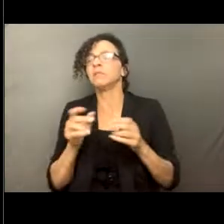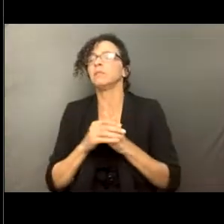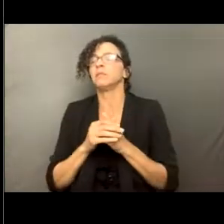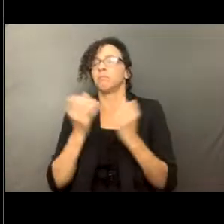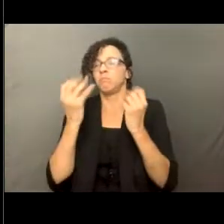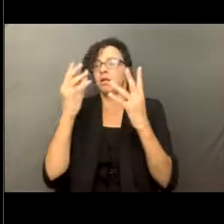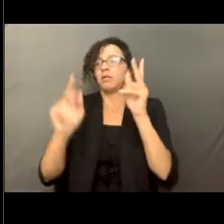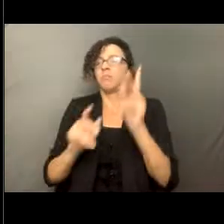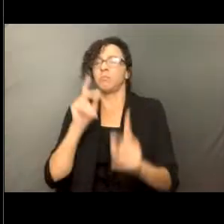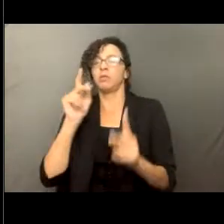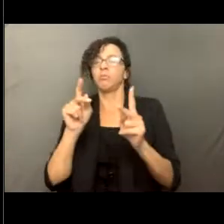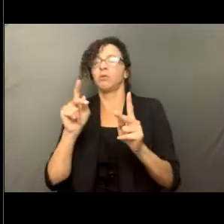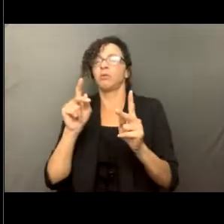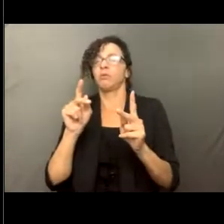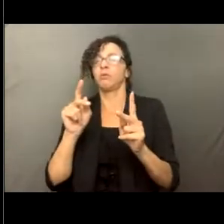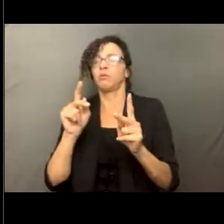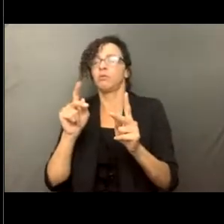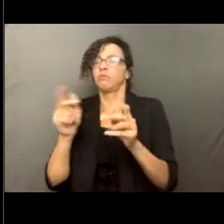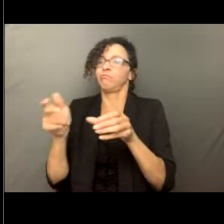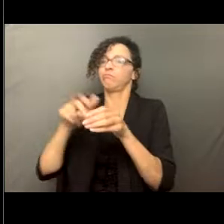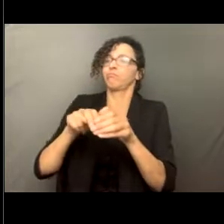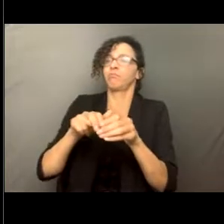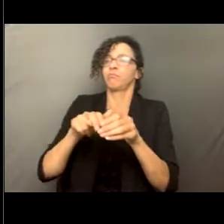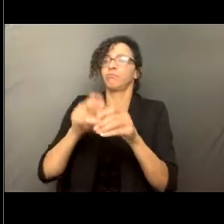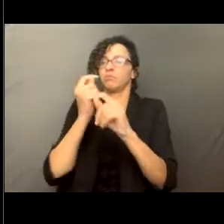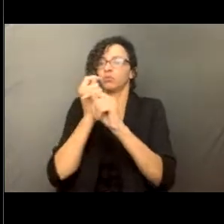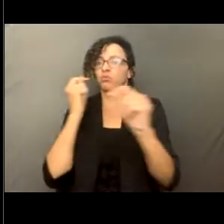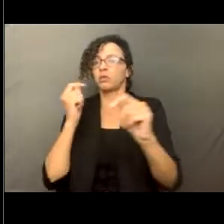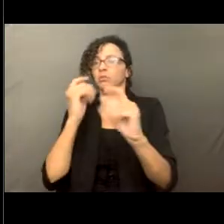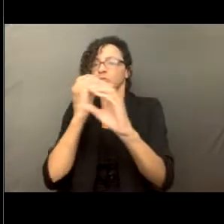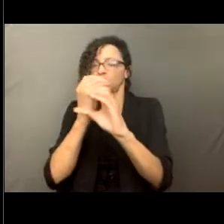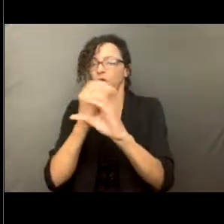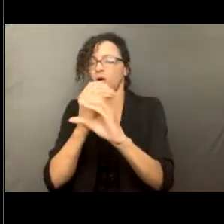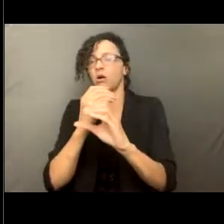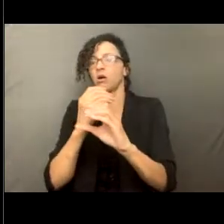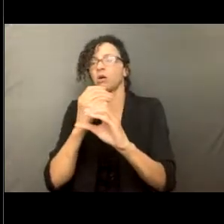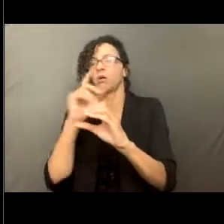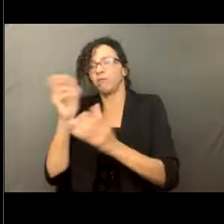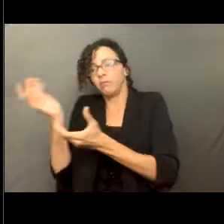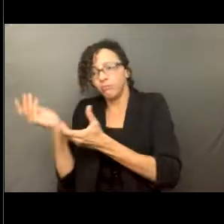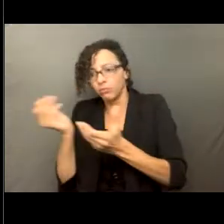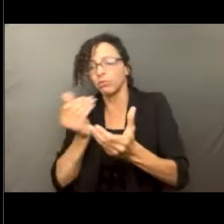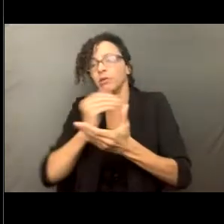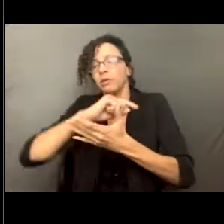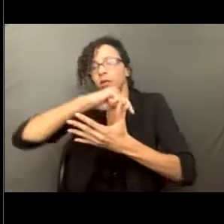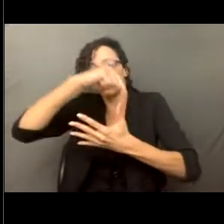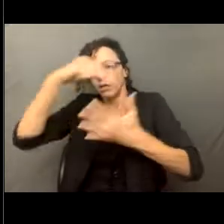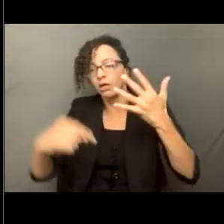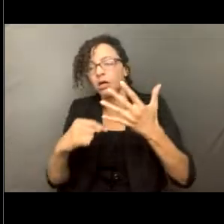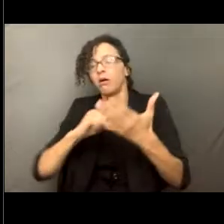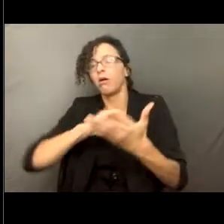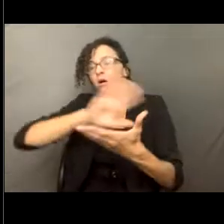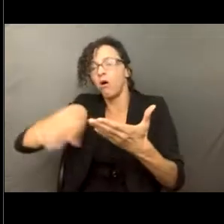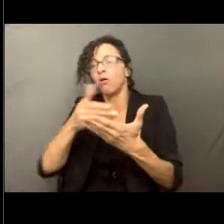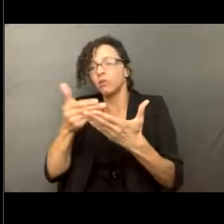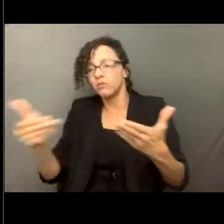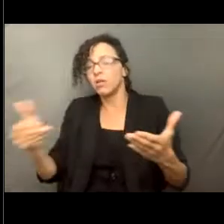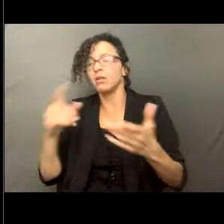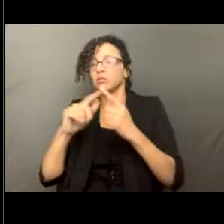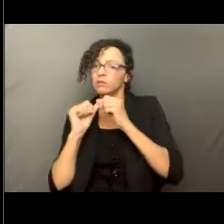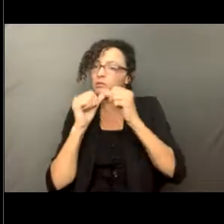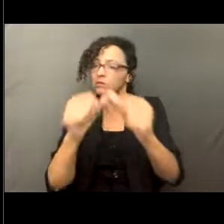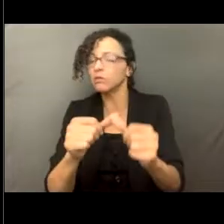they have to take with them to go to work every day. So I want to make sure that somehow we don't forget about that